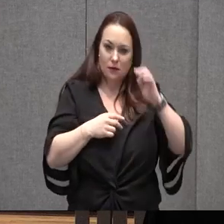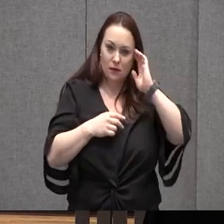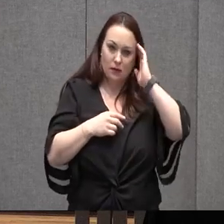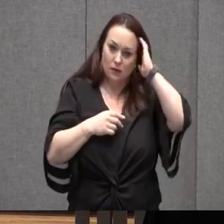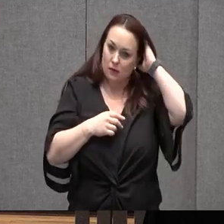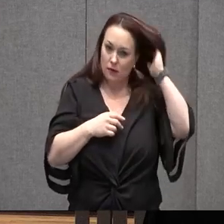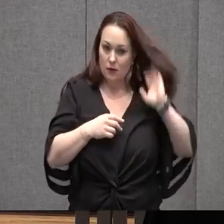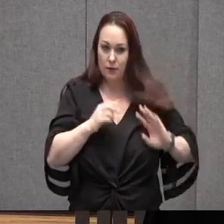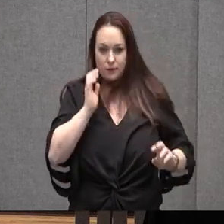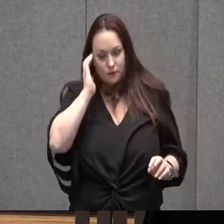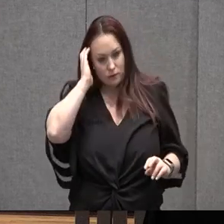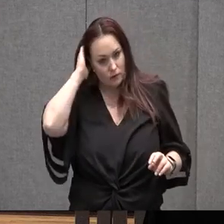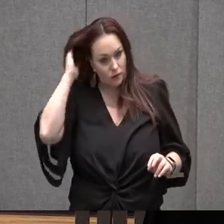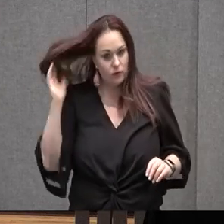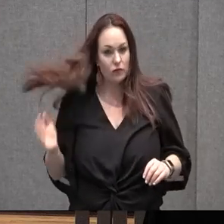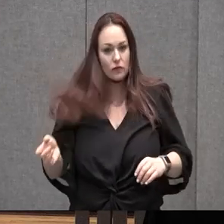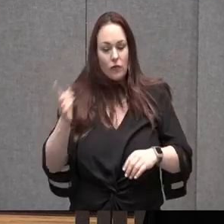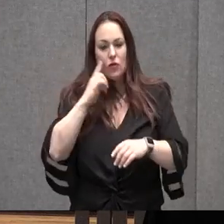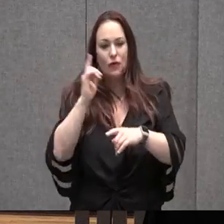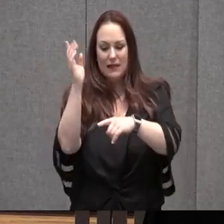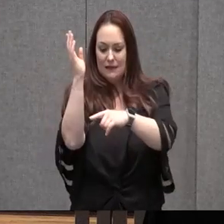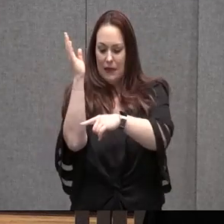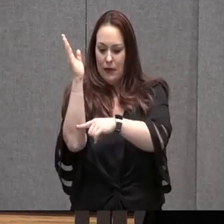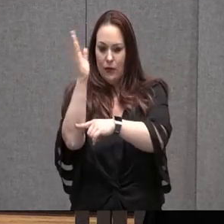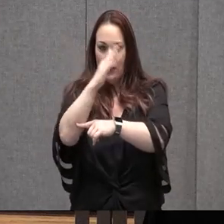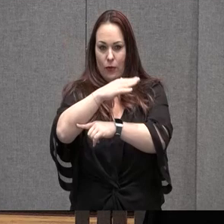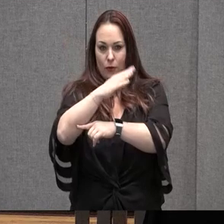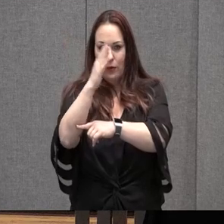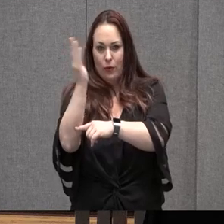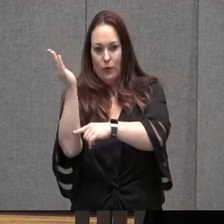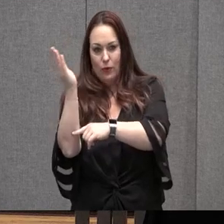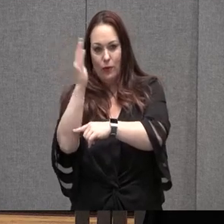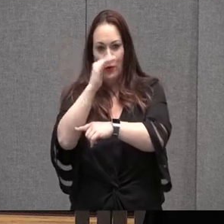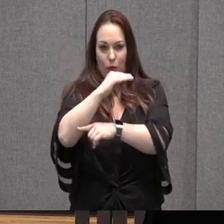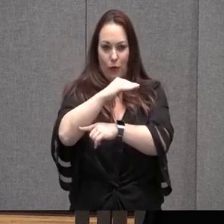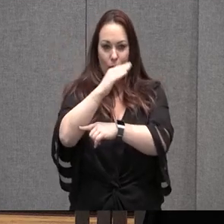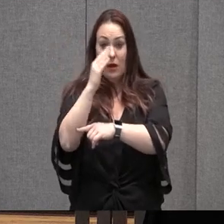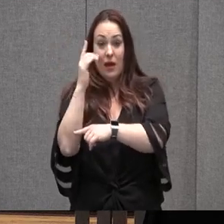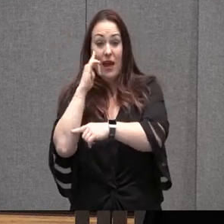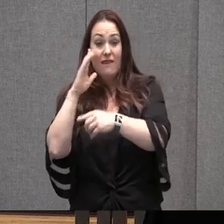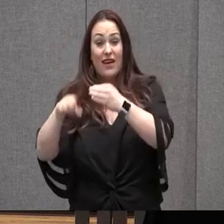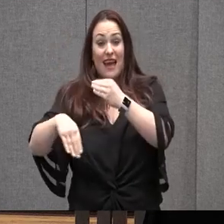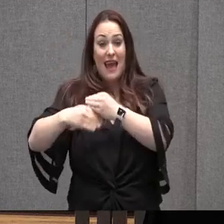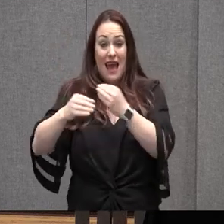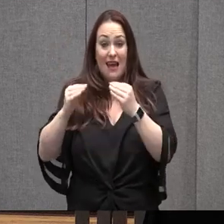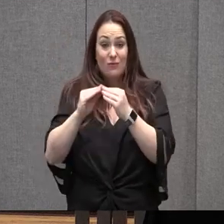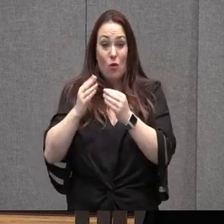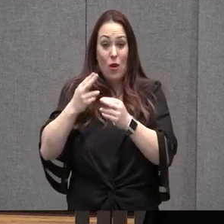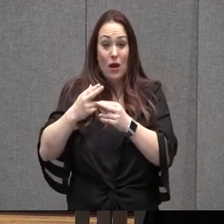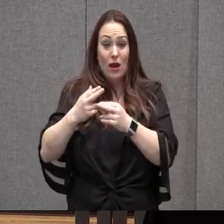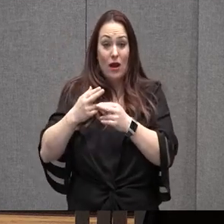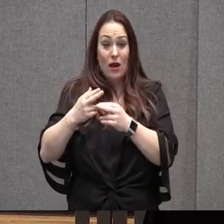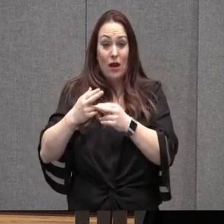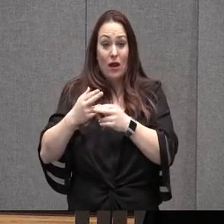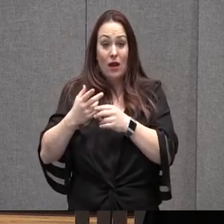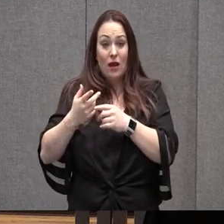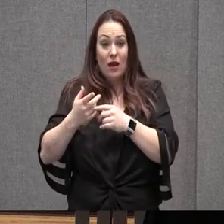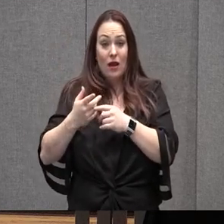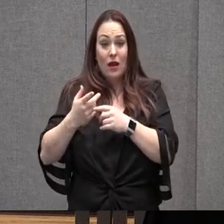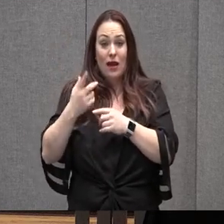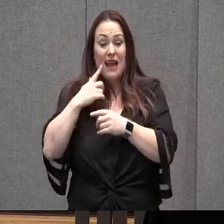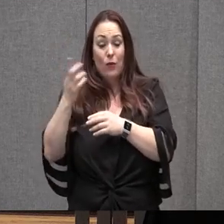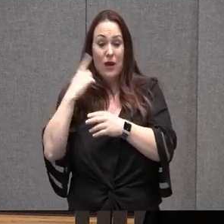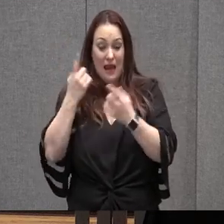you Ooh. Could kind of see it moving. Uh-huh. Well, if I had more weight on here, it would rock